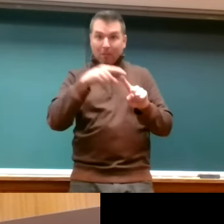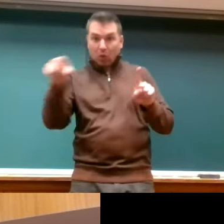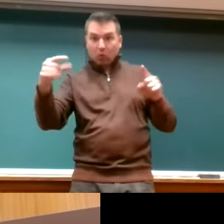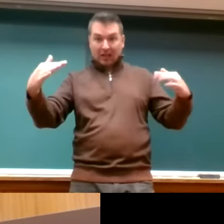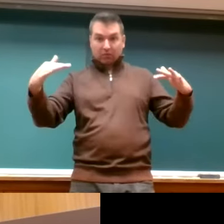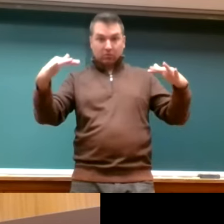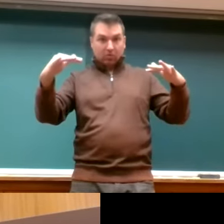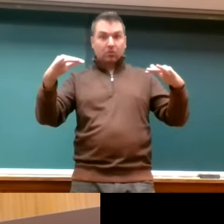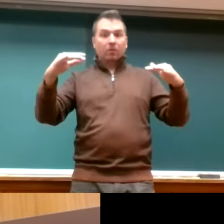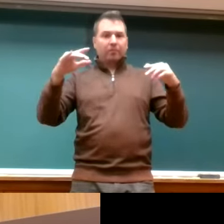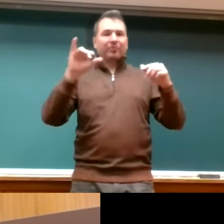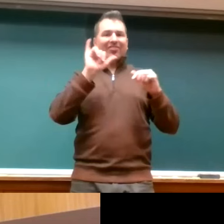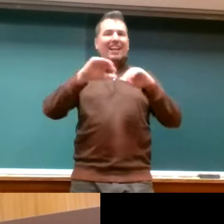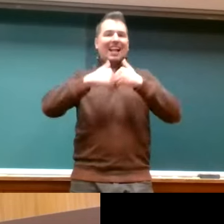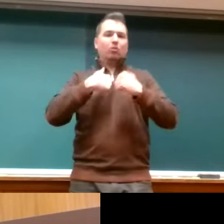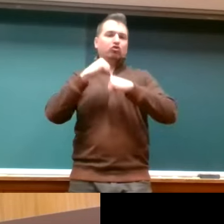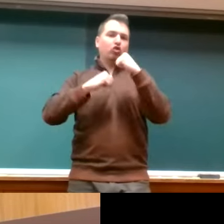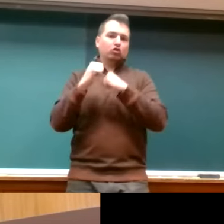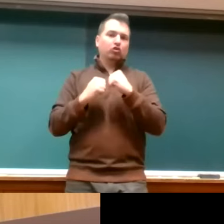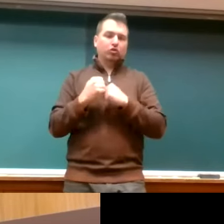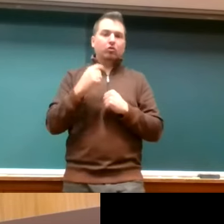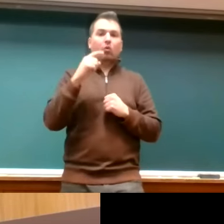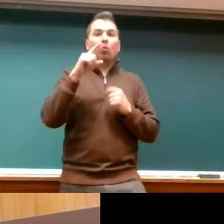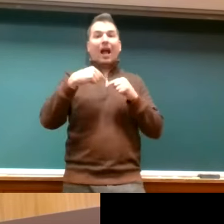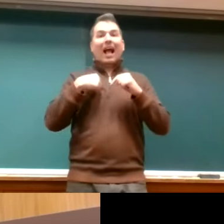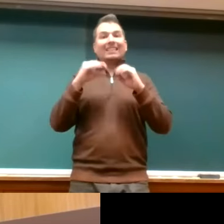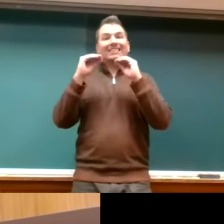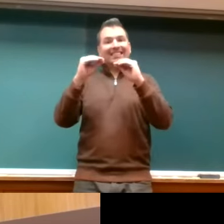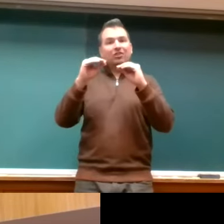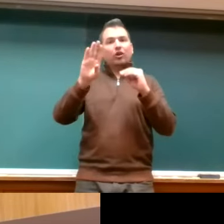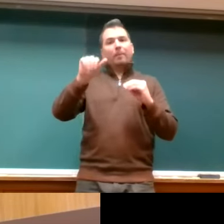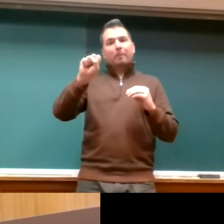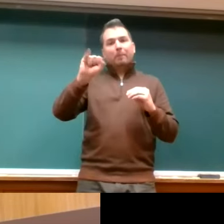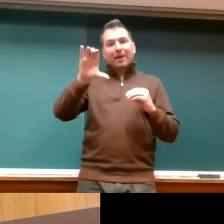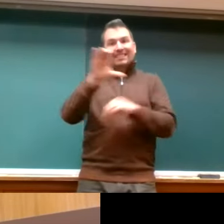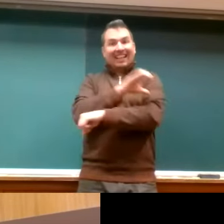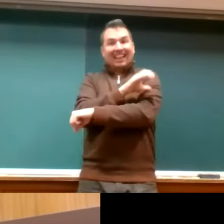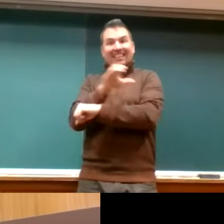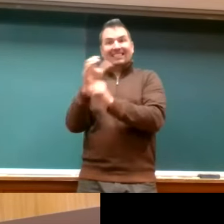the director of clinical training for years here, and I taught basic clinical skills, and this is more extensive.